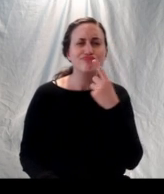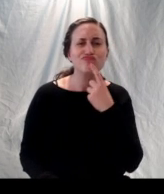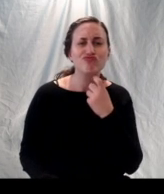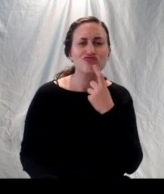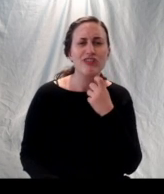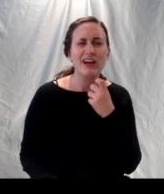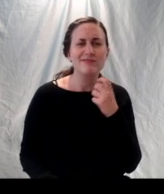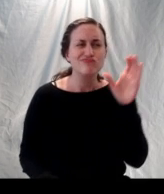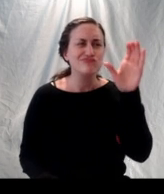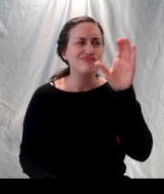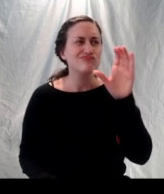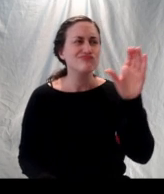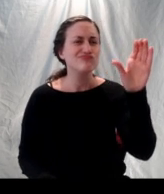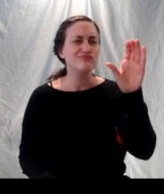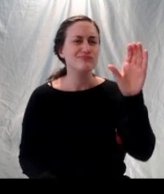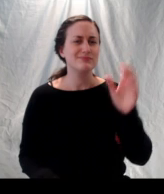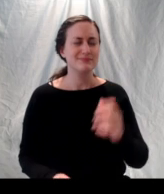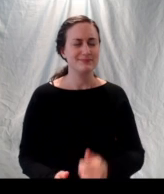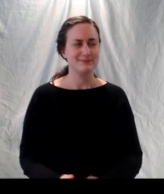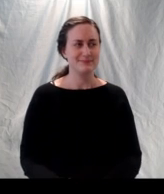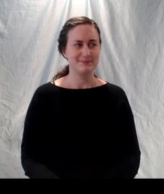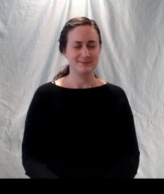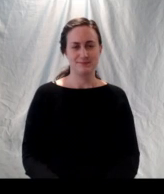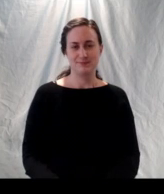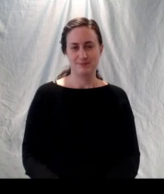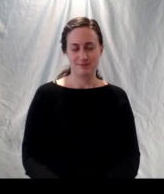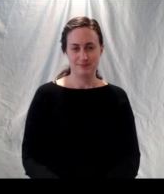Now try to find something blue,